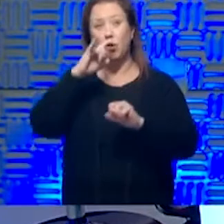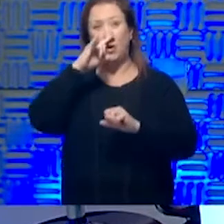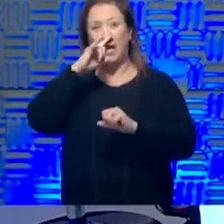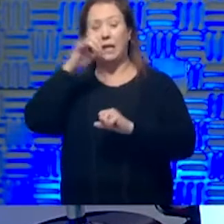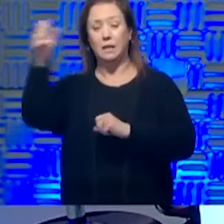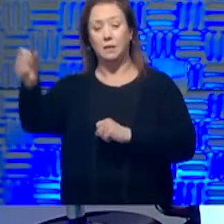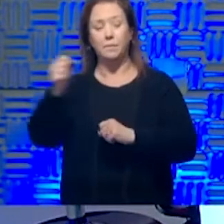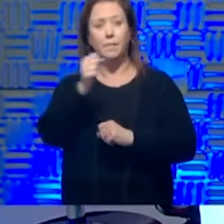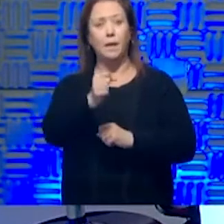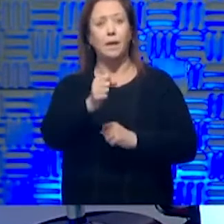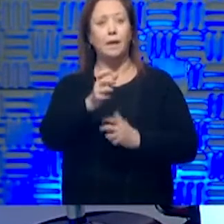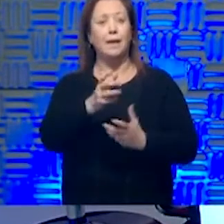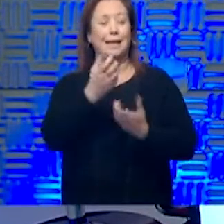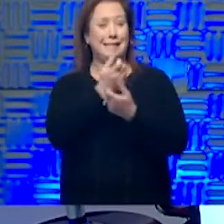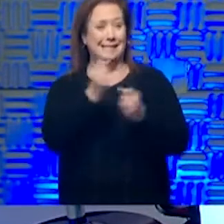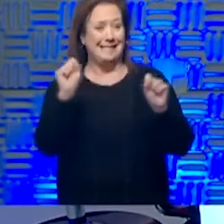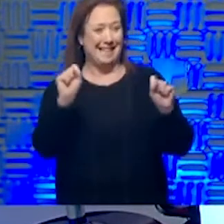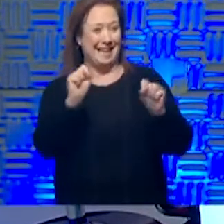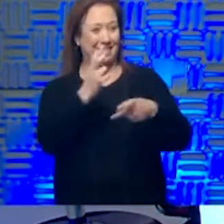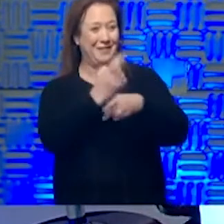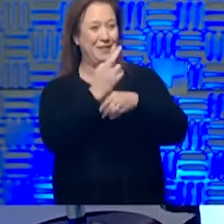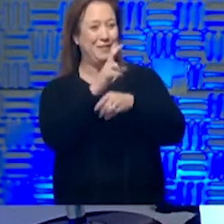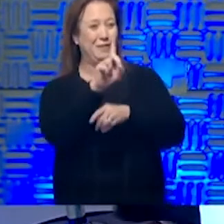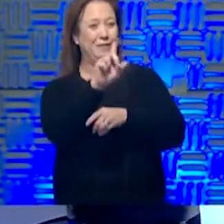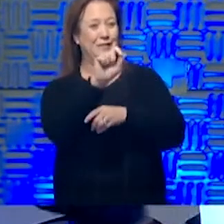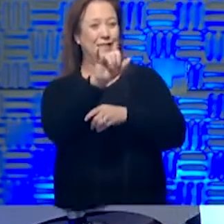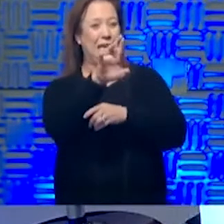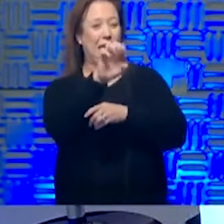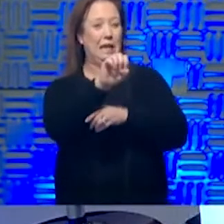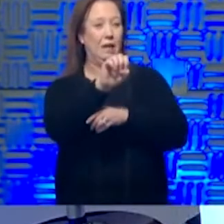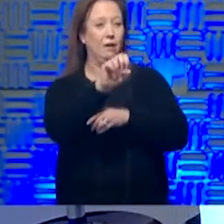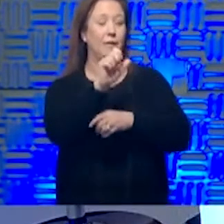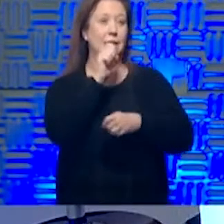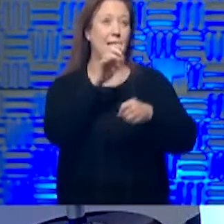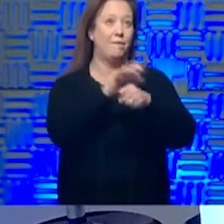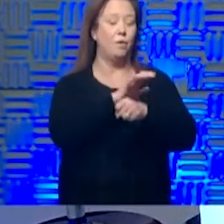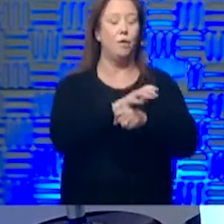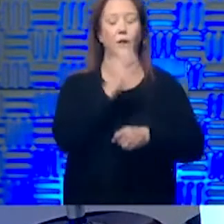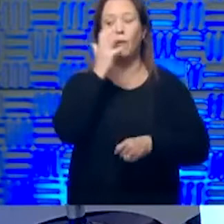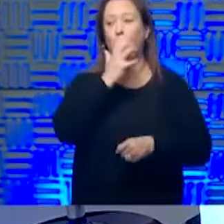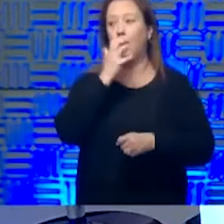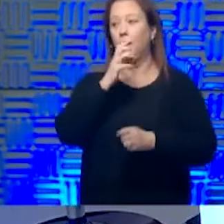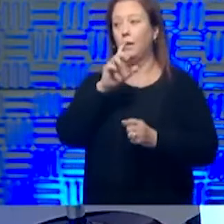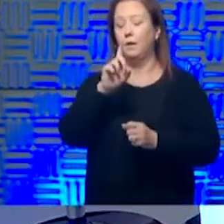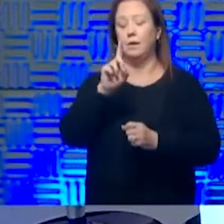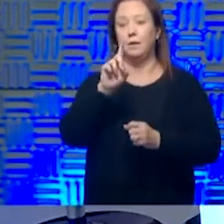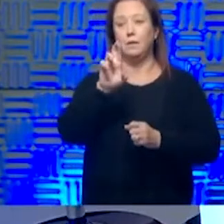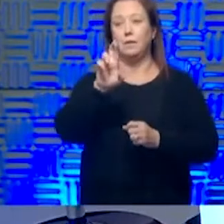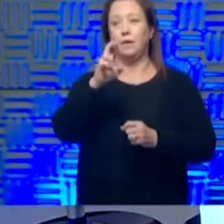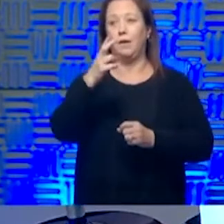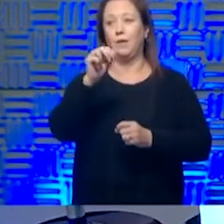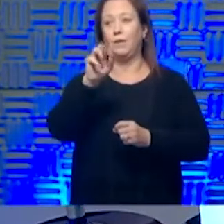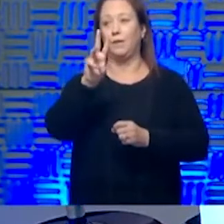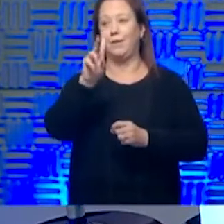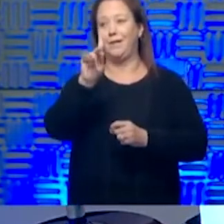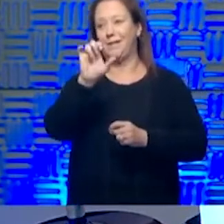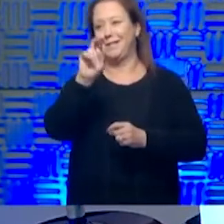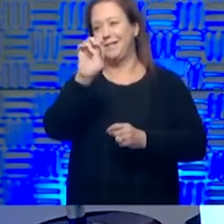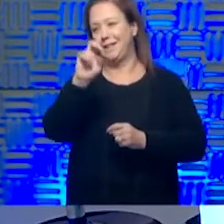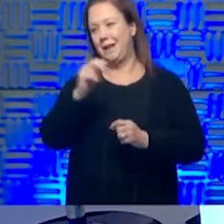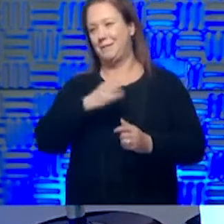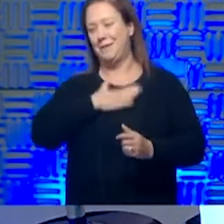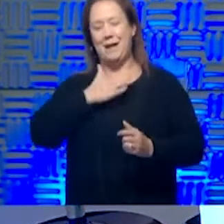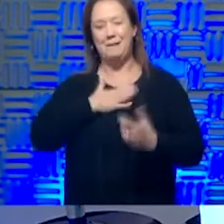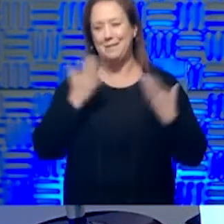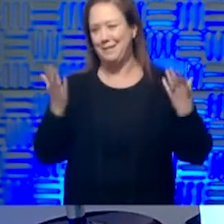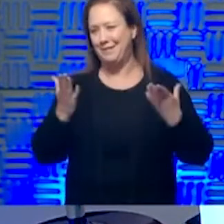look for? Is it safe to use daycare that may not be very full? Man, Dr. Hawkinson, I'm so glad you're here today to answer that